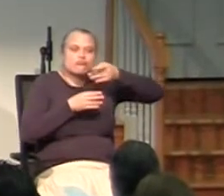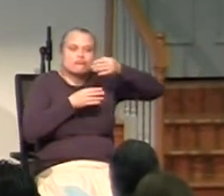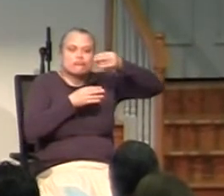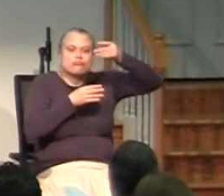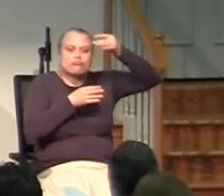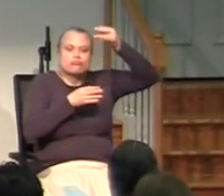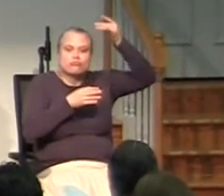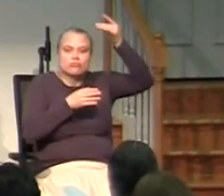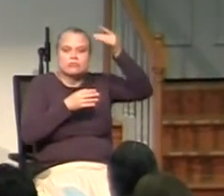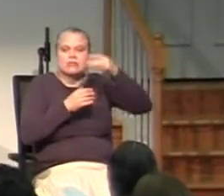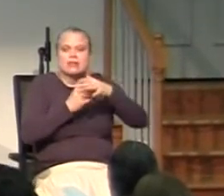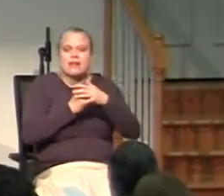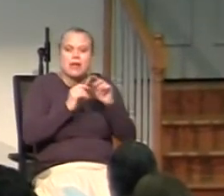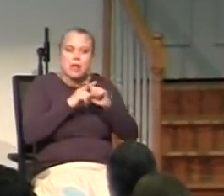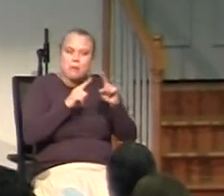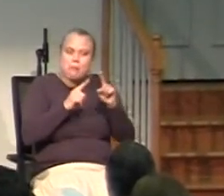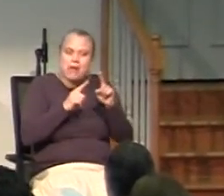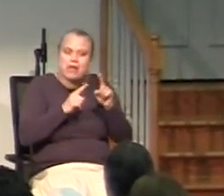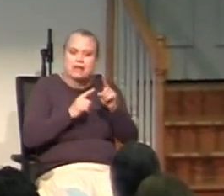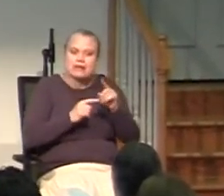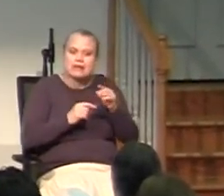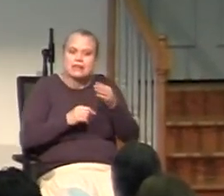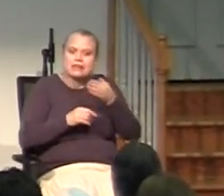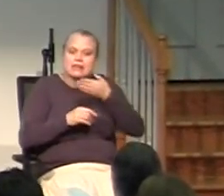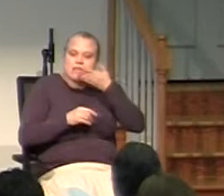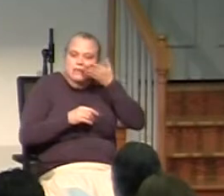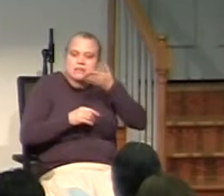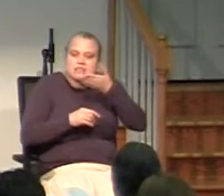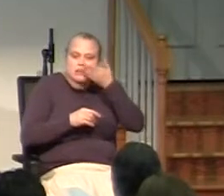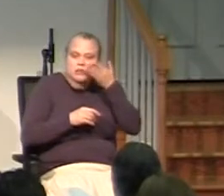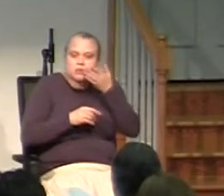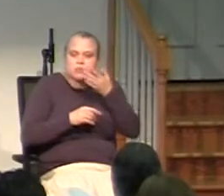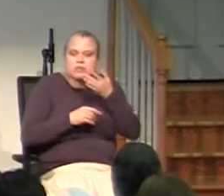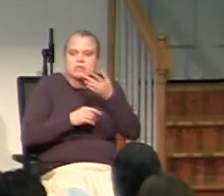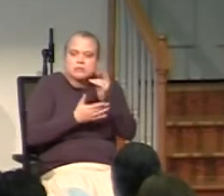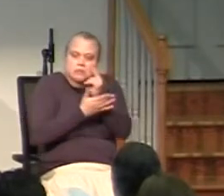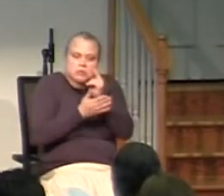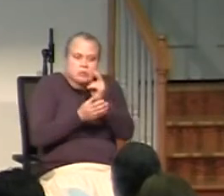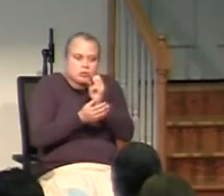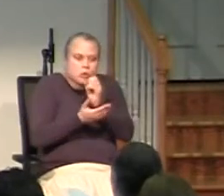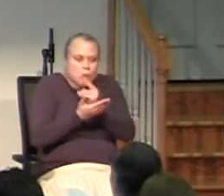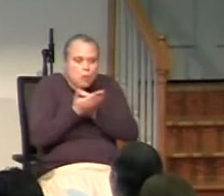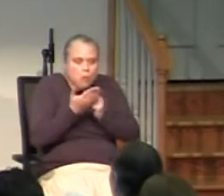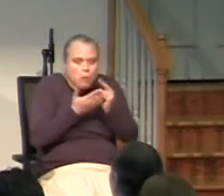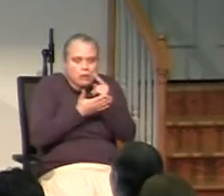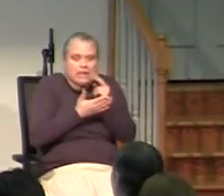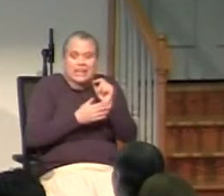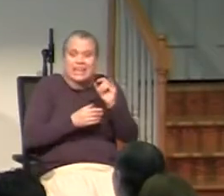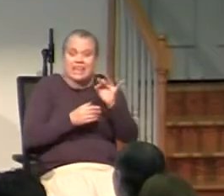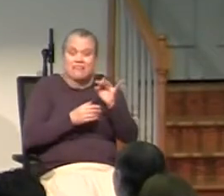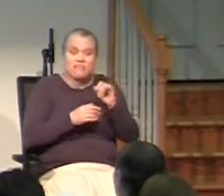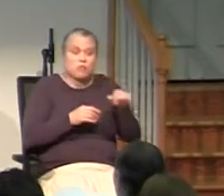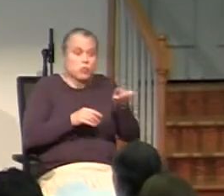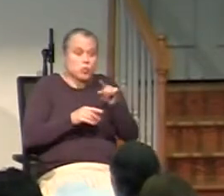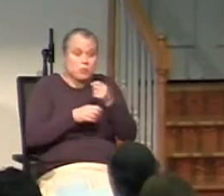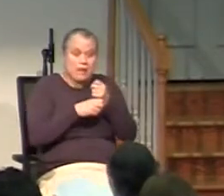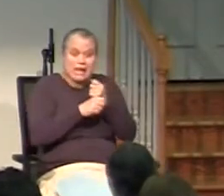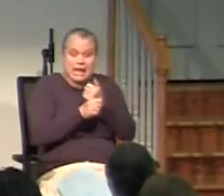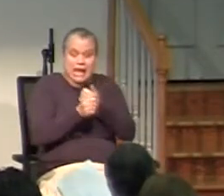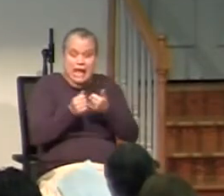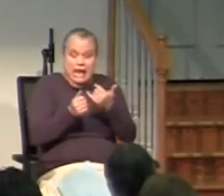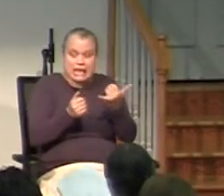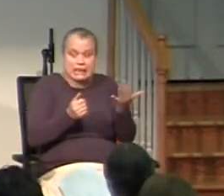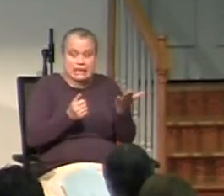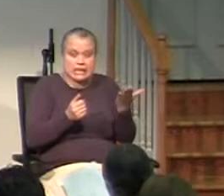8 especially. But the incense was so sacred that if they made anything that smelled like it, there was a